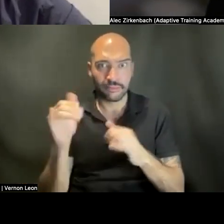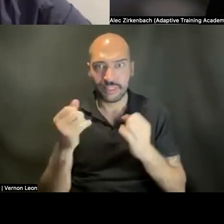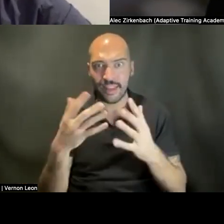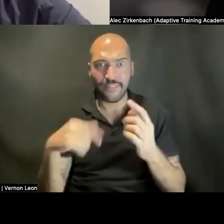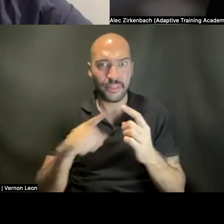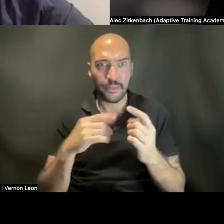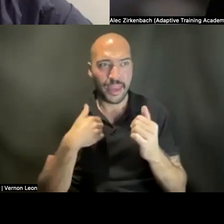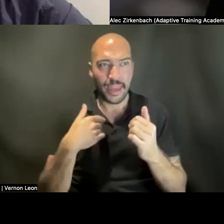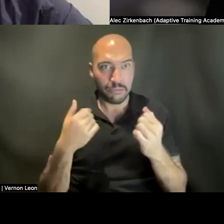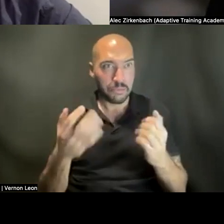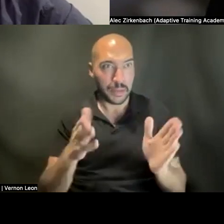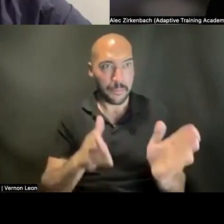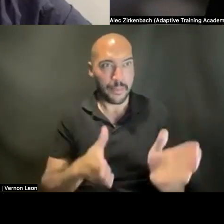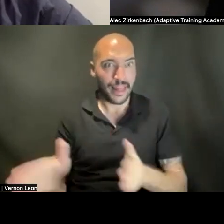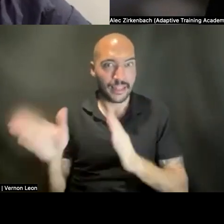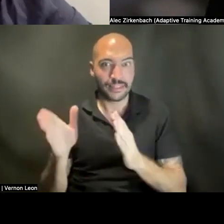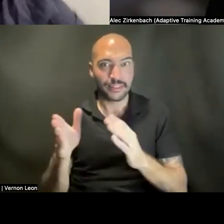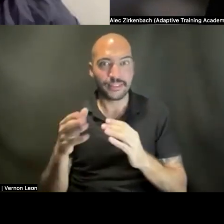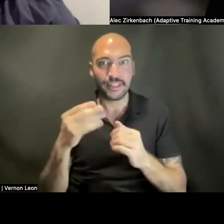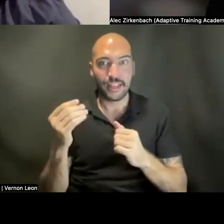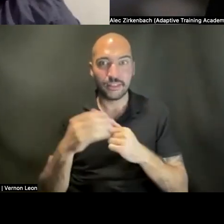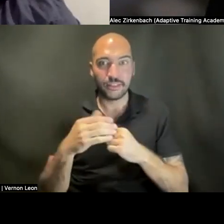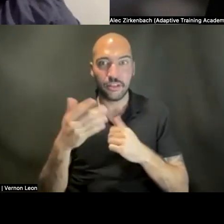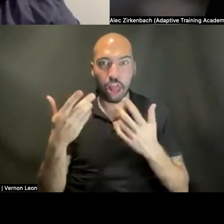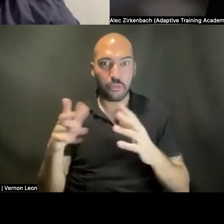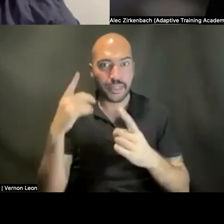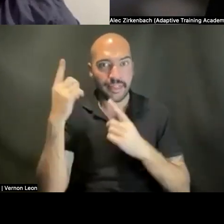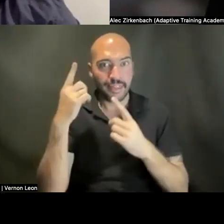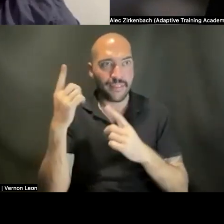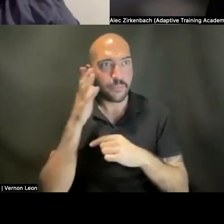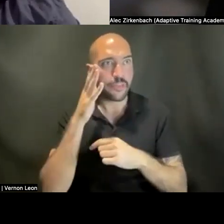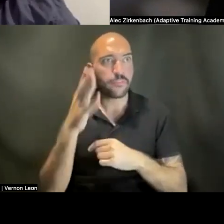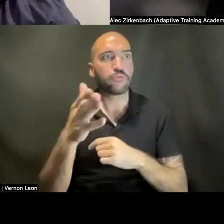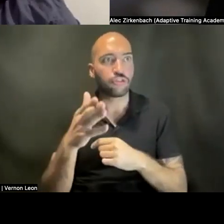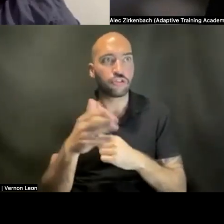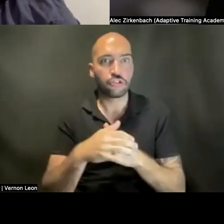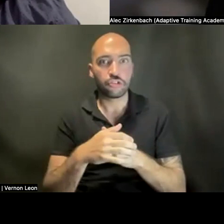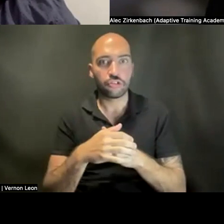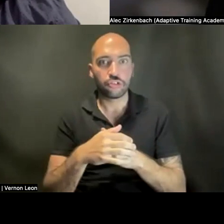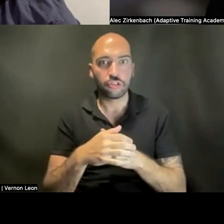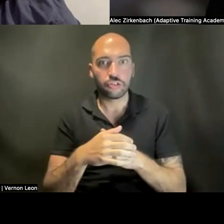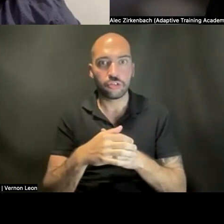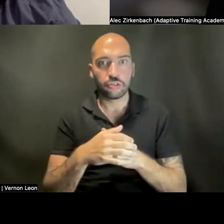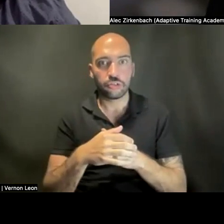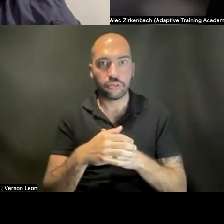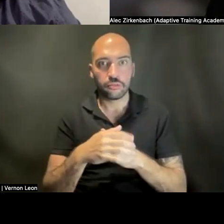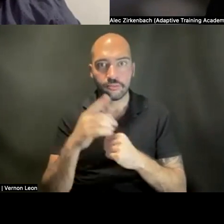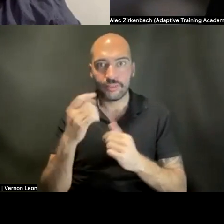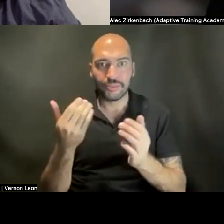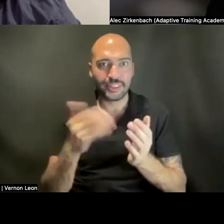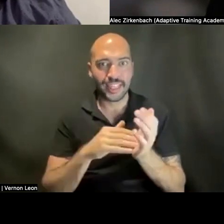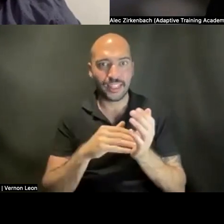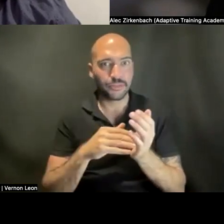a lot of plans and were kind of already thinking of the future, since it was, again,